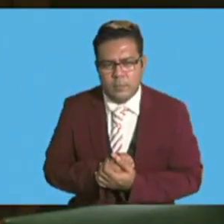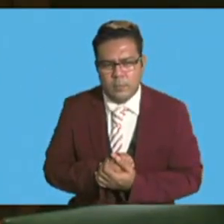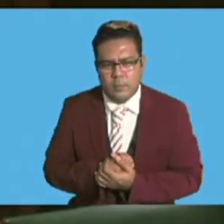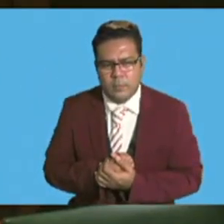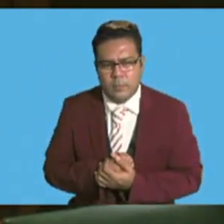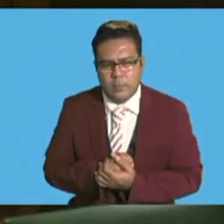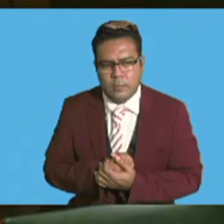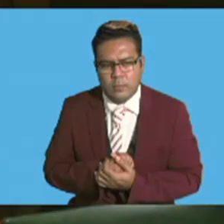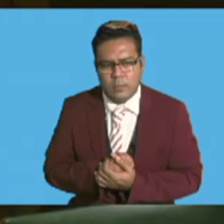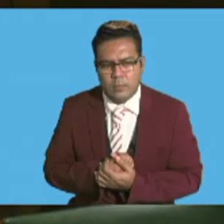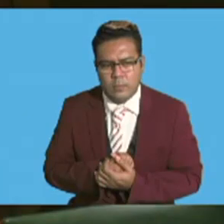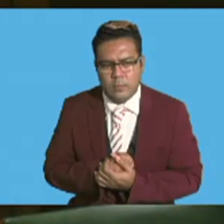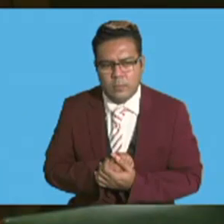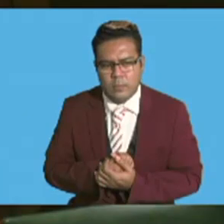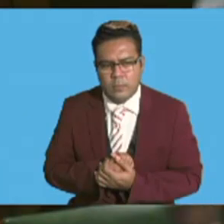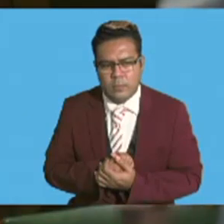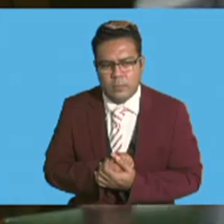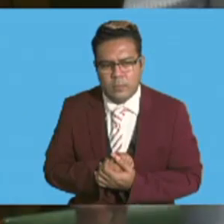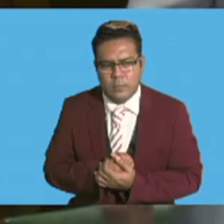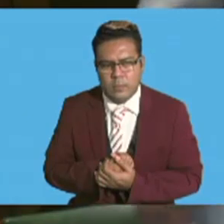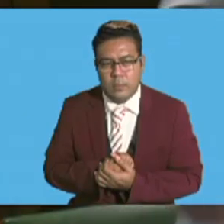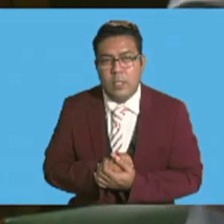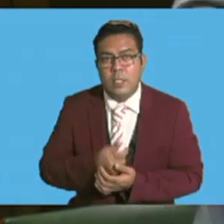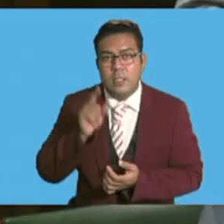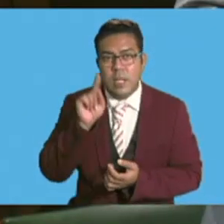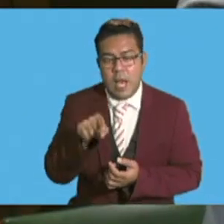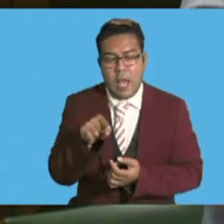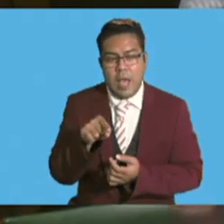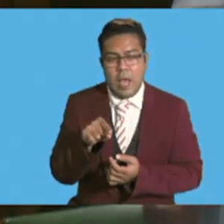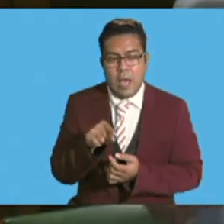I never mentioned about Mount Navrosar, sir. Then what you